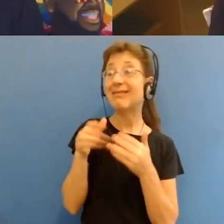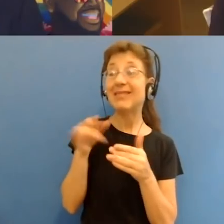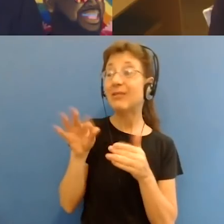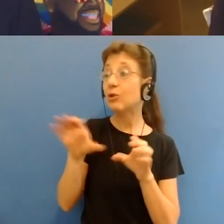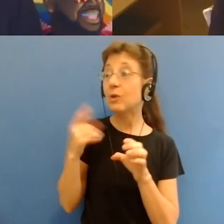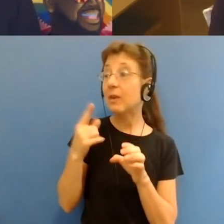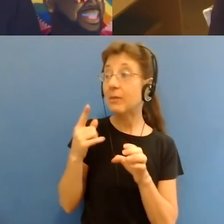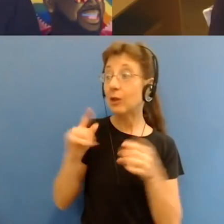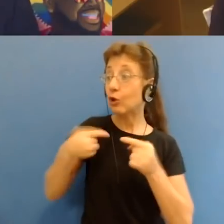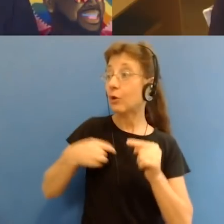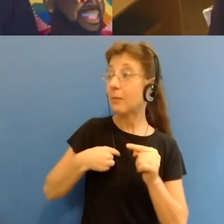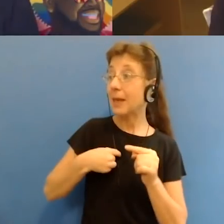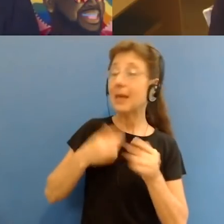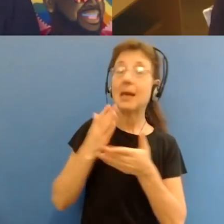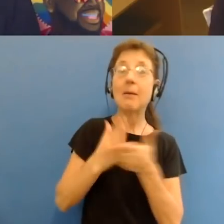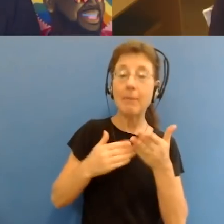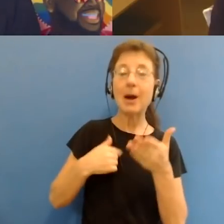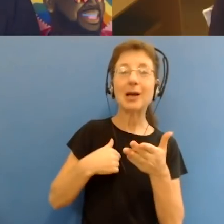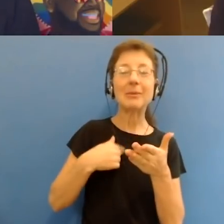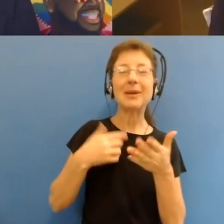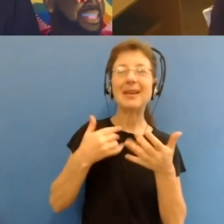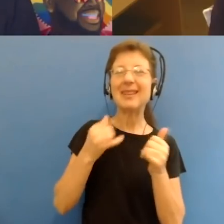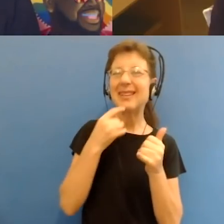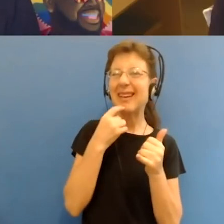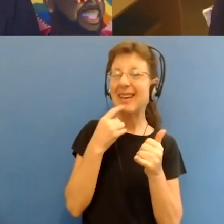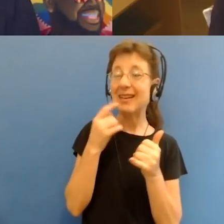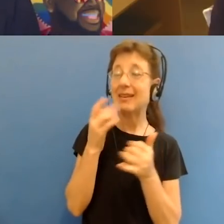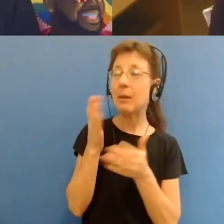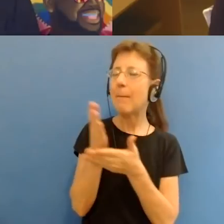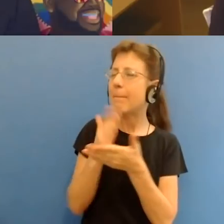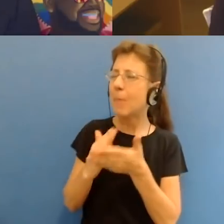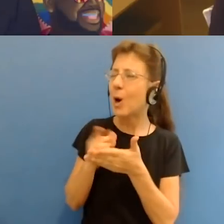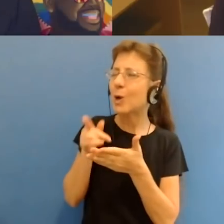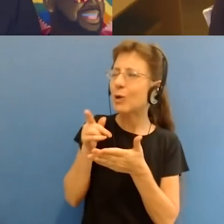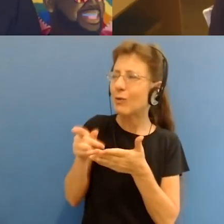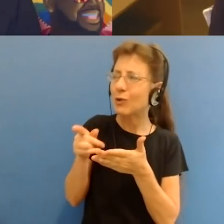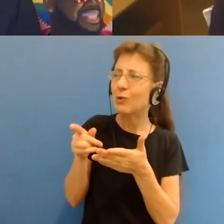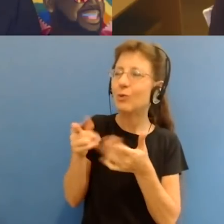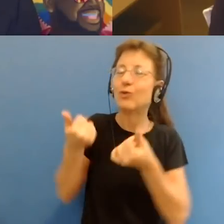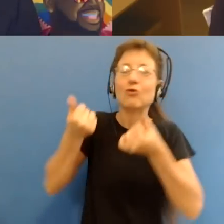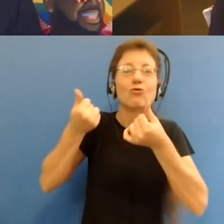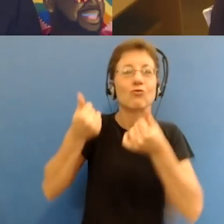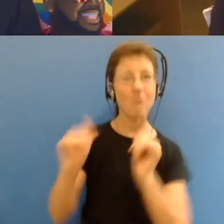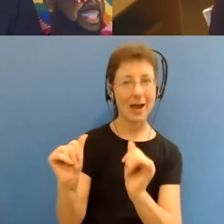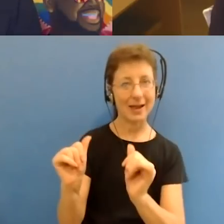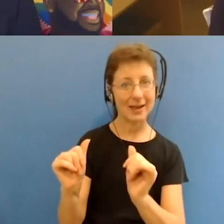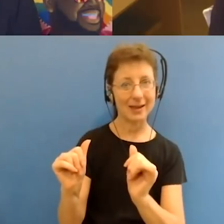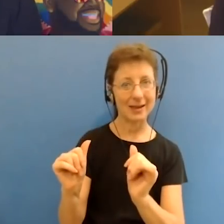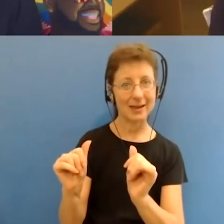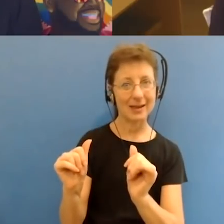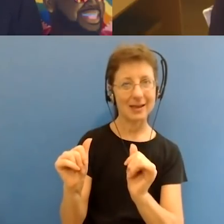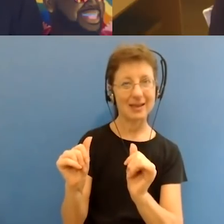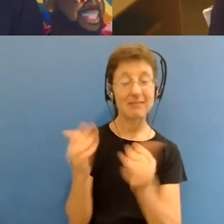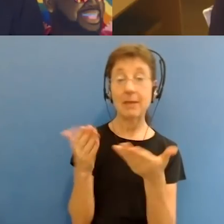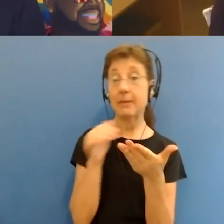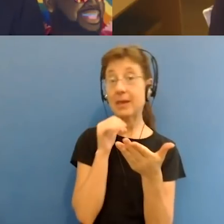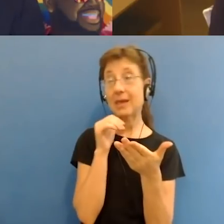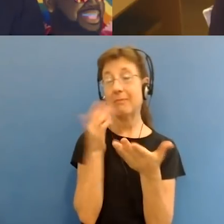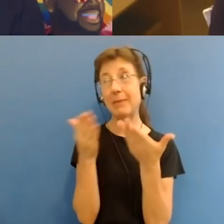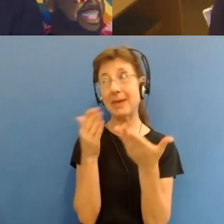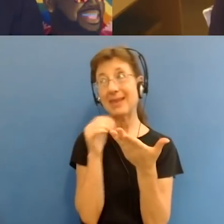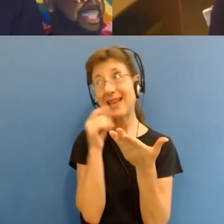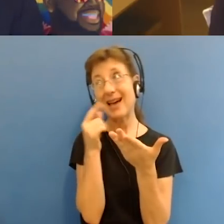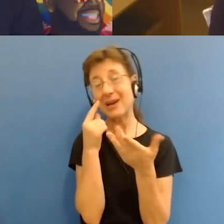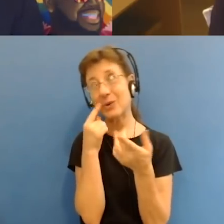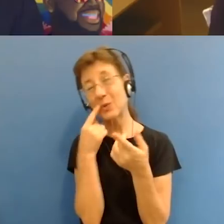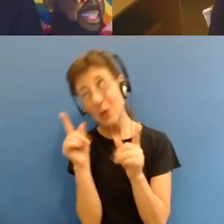of me still wants to believe, but there's some part of you who's trying. And it's not maybe working.